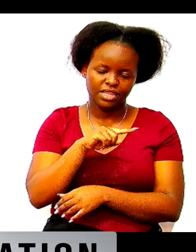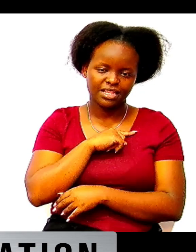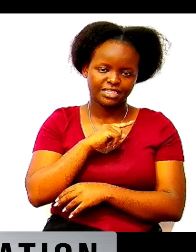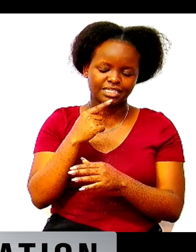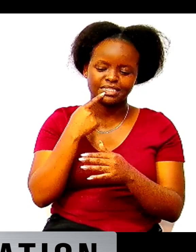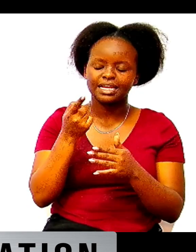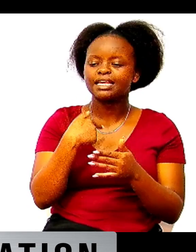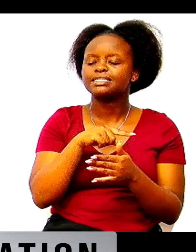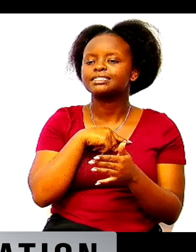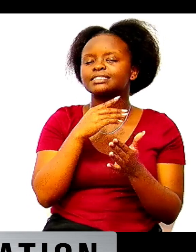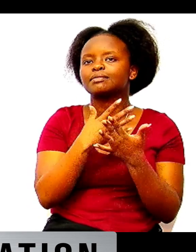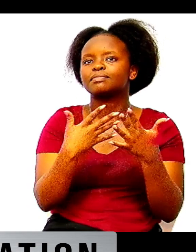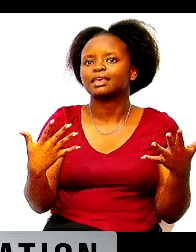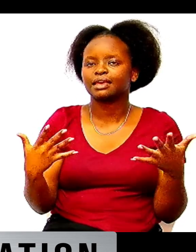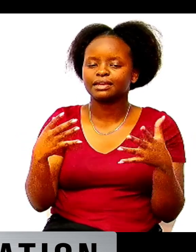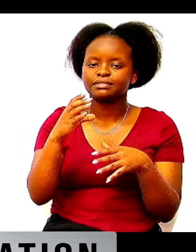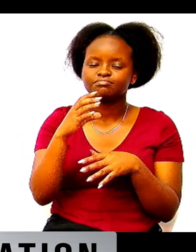on